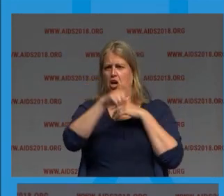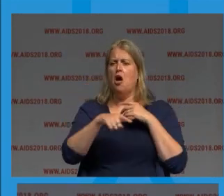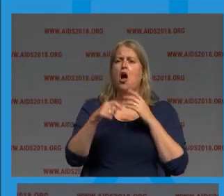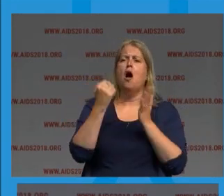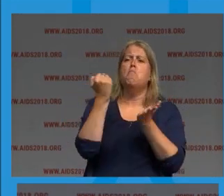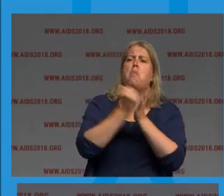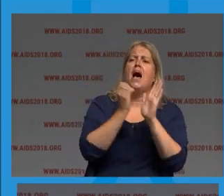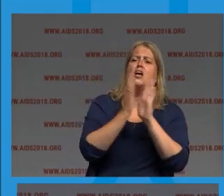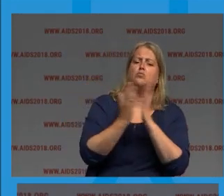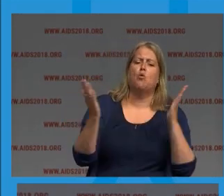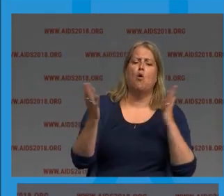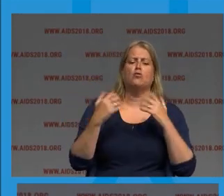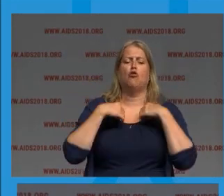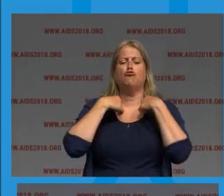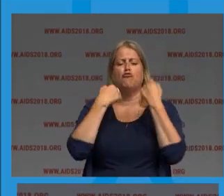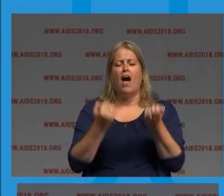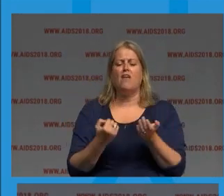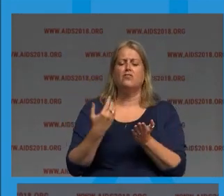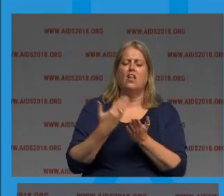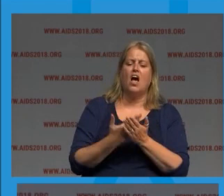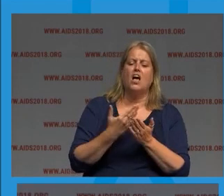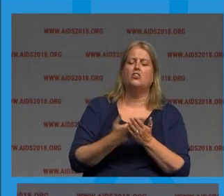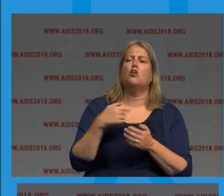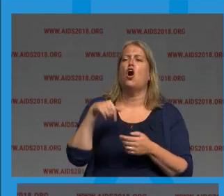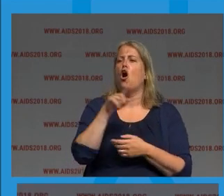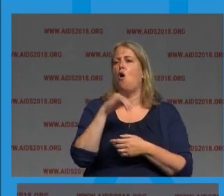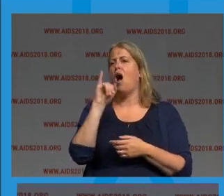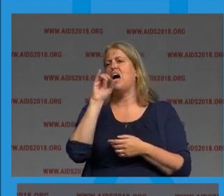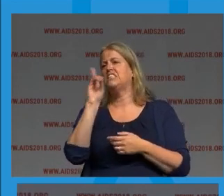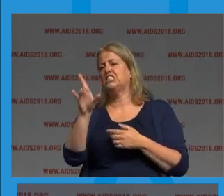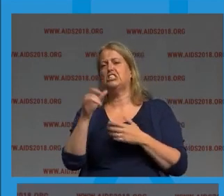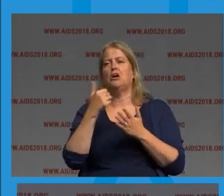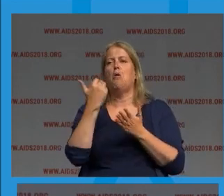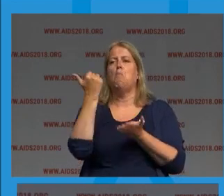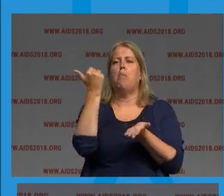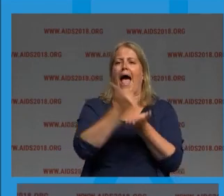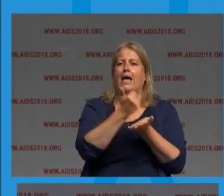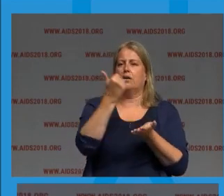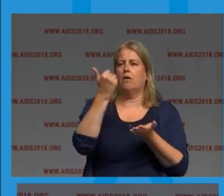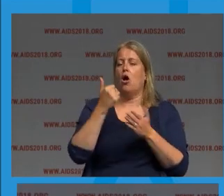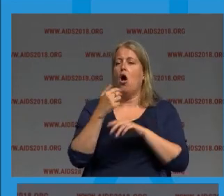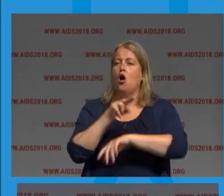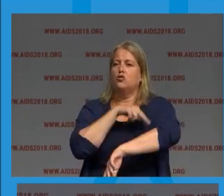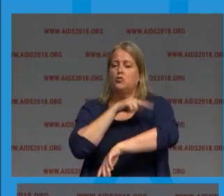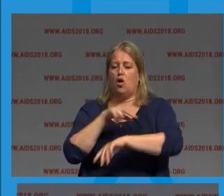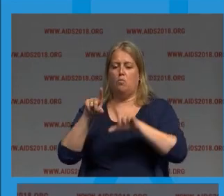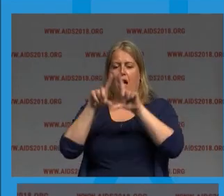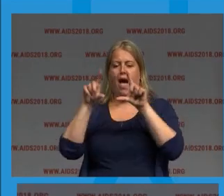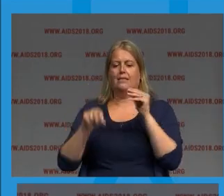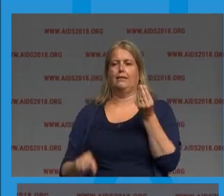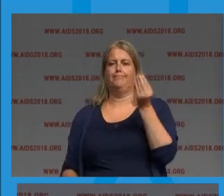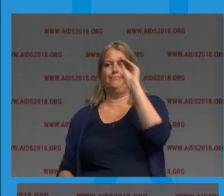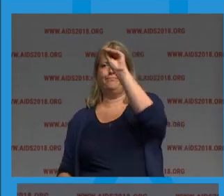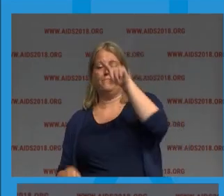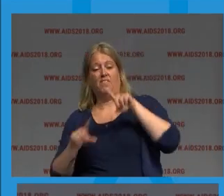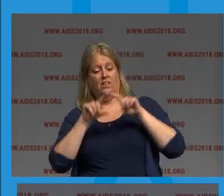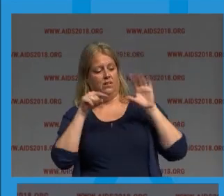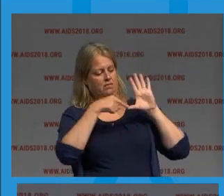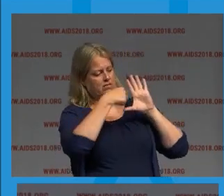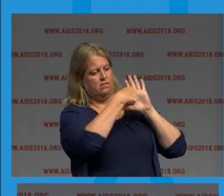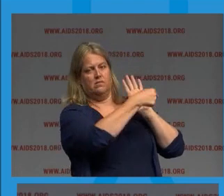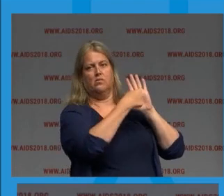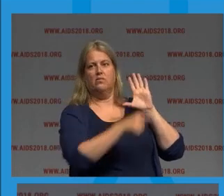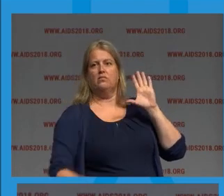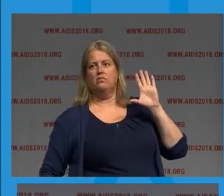any ID, going to the bank, going to the hospital, or any place where you have to show ID, and to having those words sex offender right under